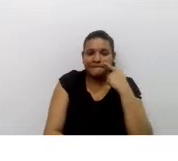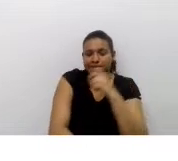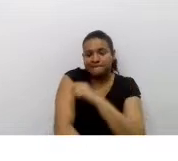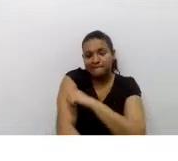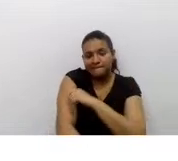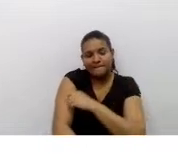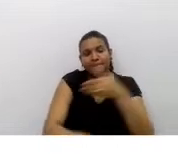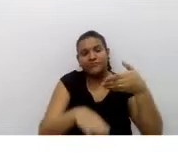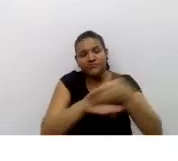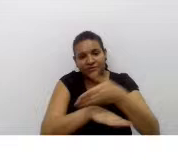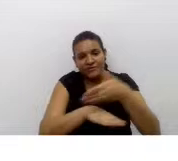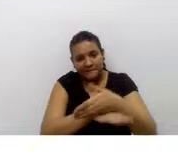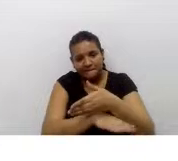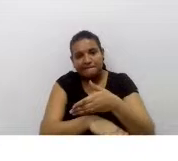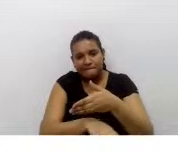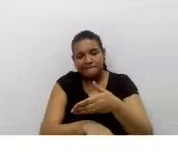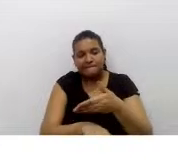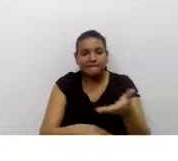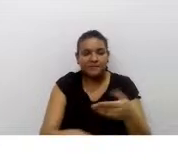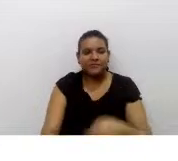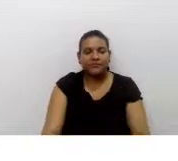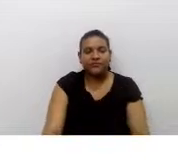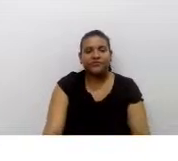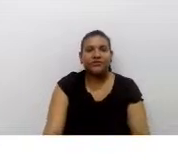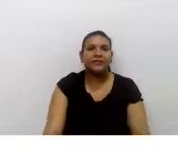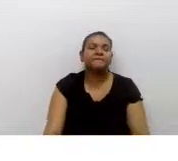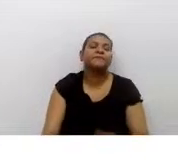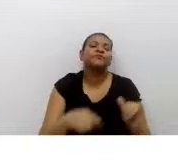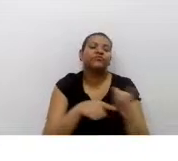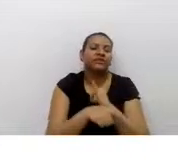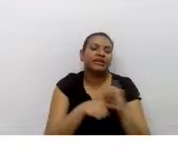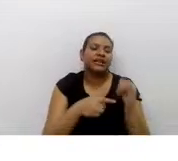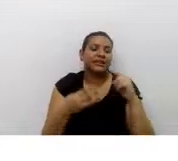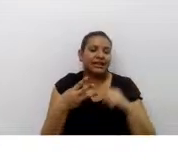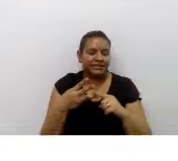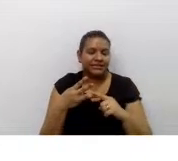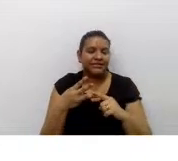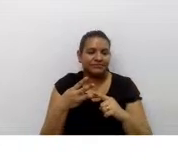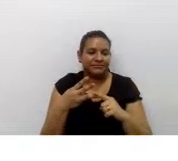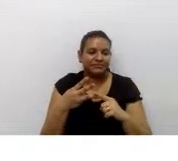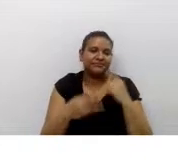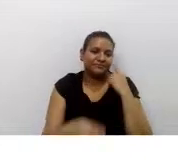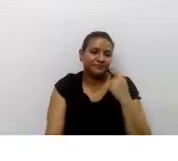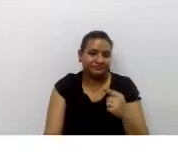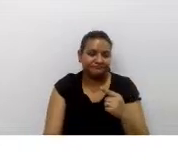Strategy number 3, well, you can do group work either